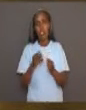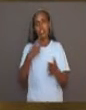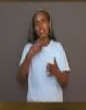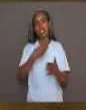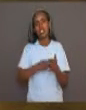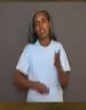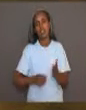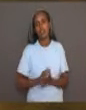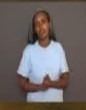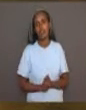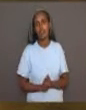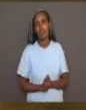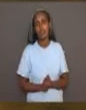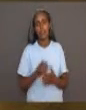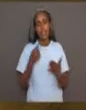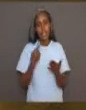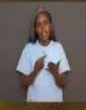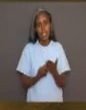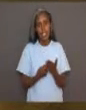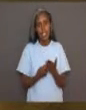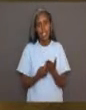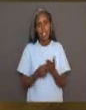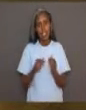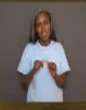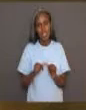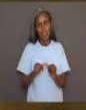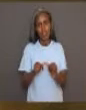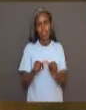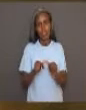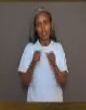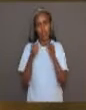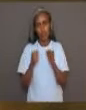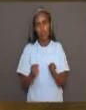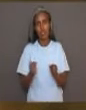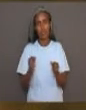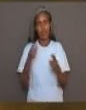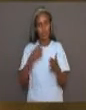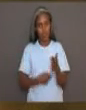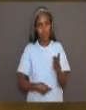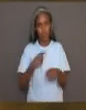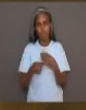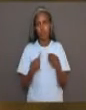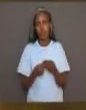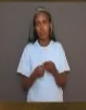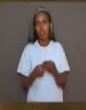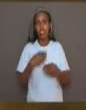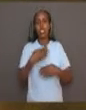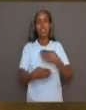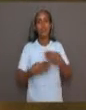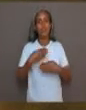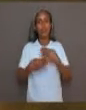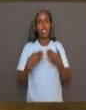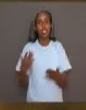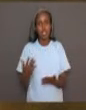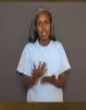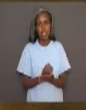result. There are infinite possible values, so the process would